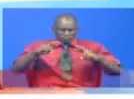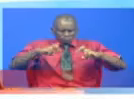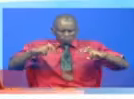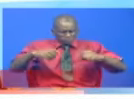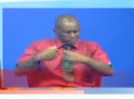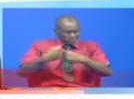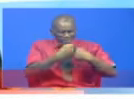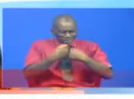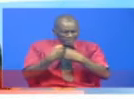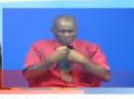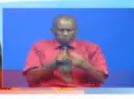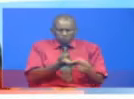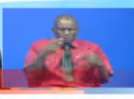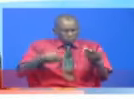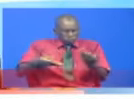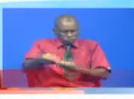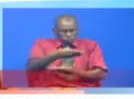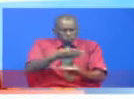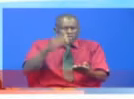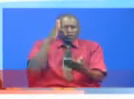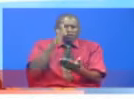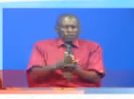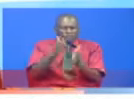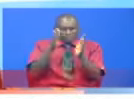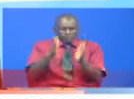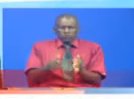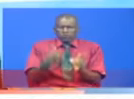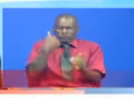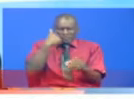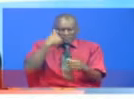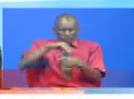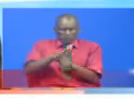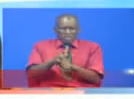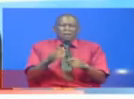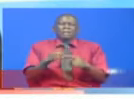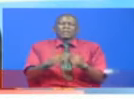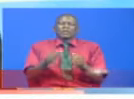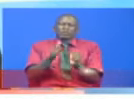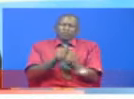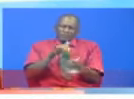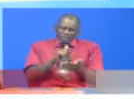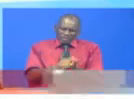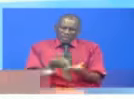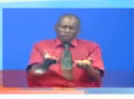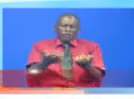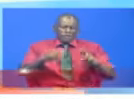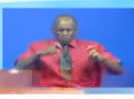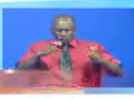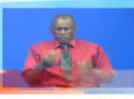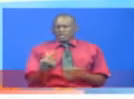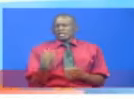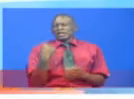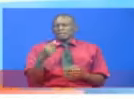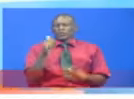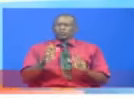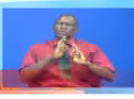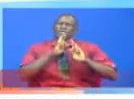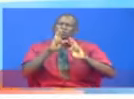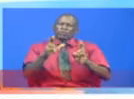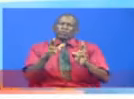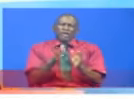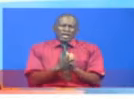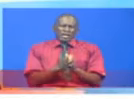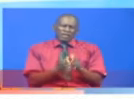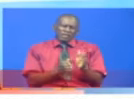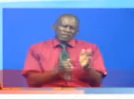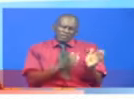in some areas, but despite that, I would like to say we need to look at the figures that we are reporting and the trajectory